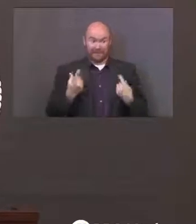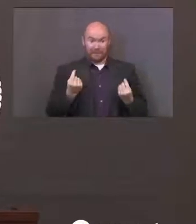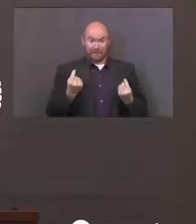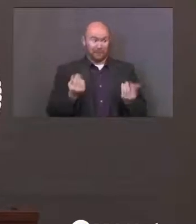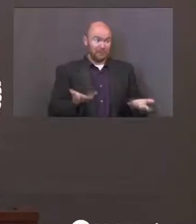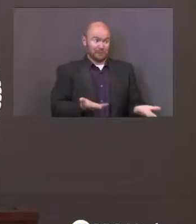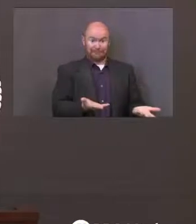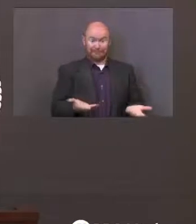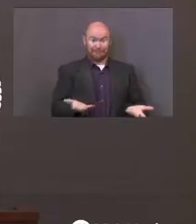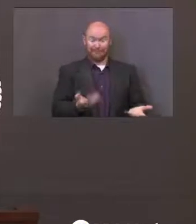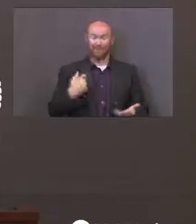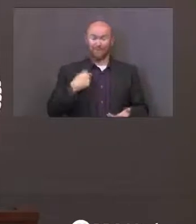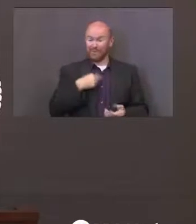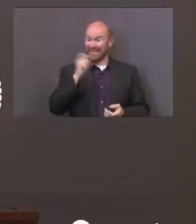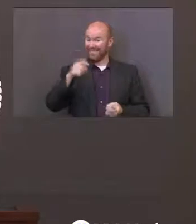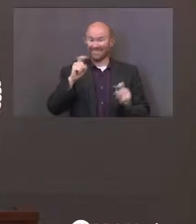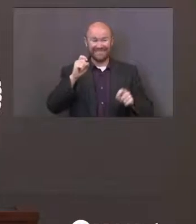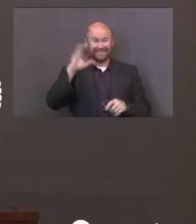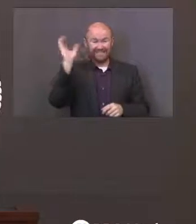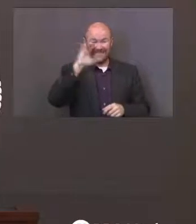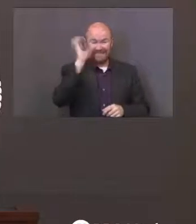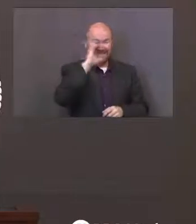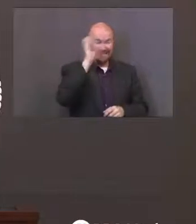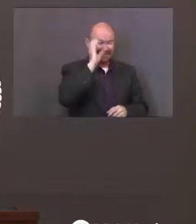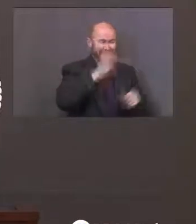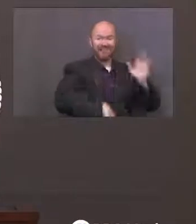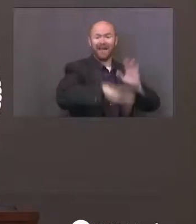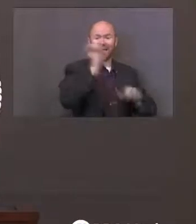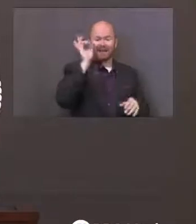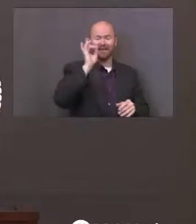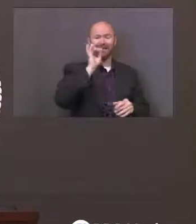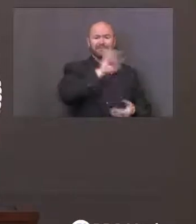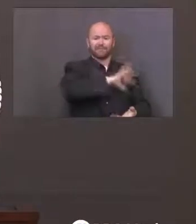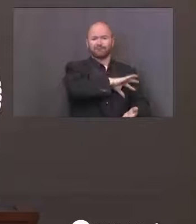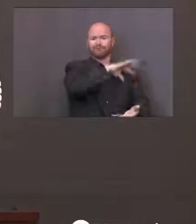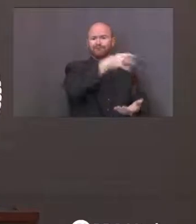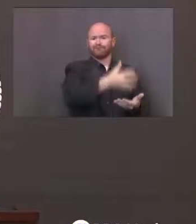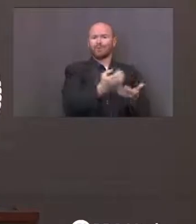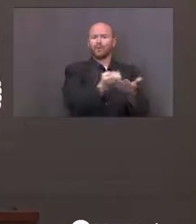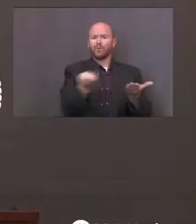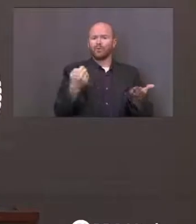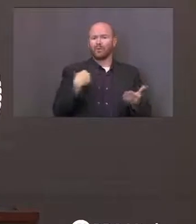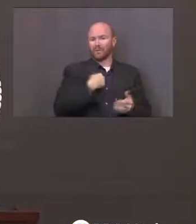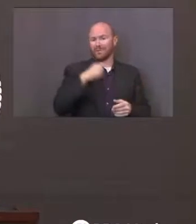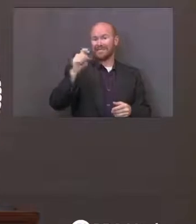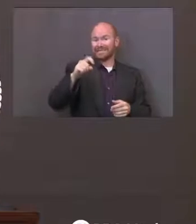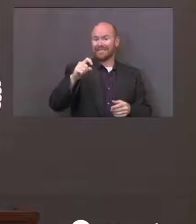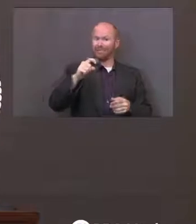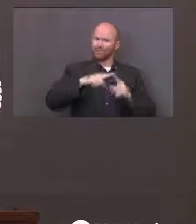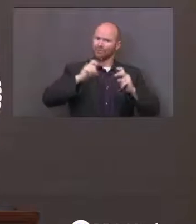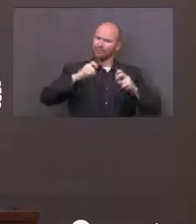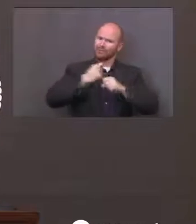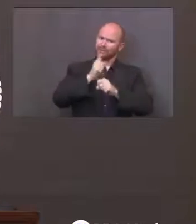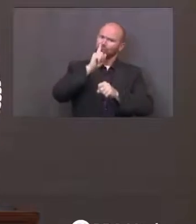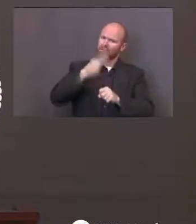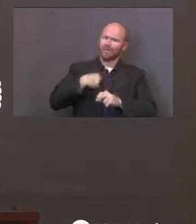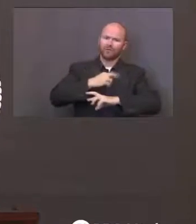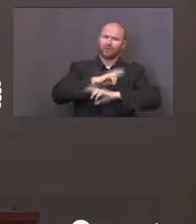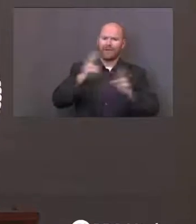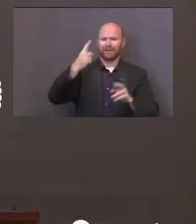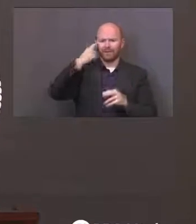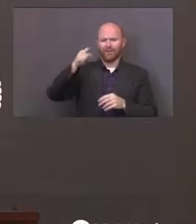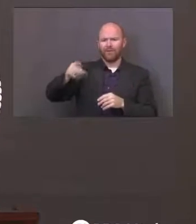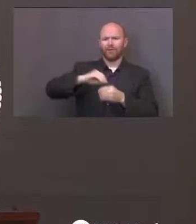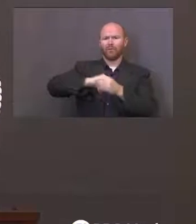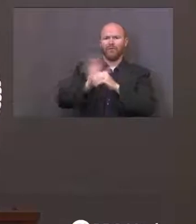out there in a very rapid fashion, procure this equipment we needed to combat the